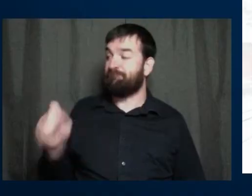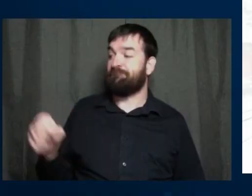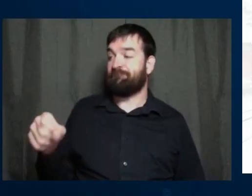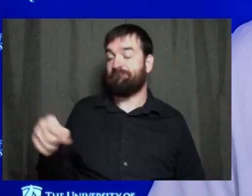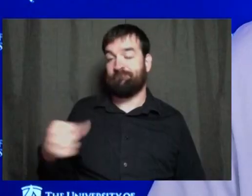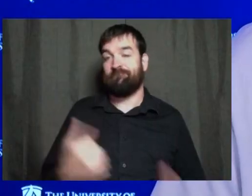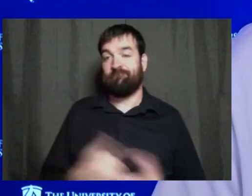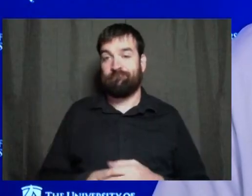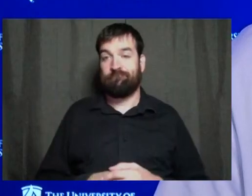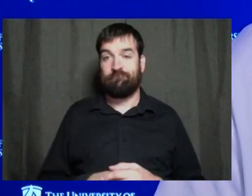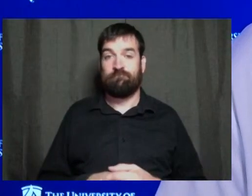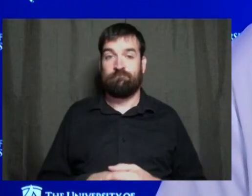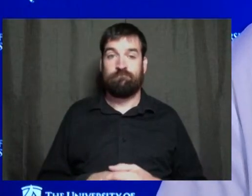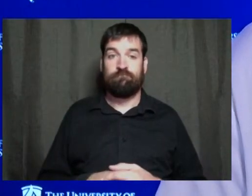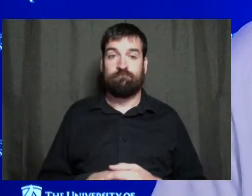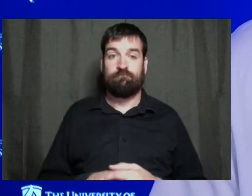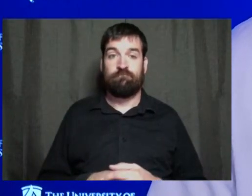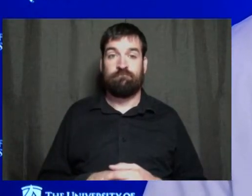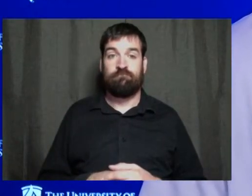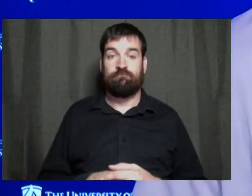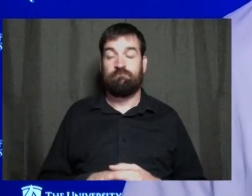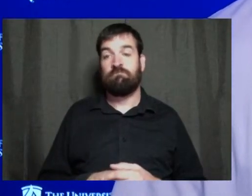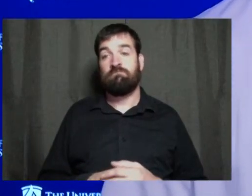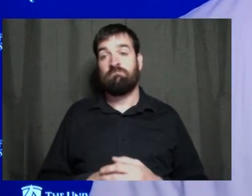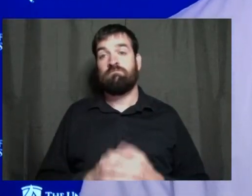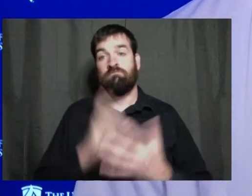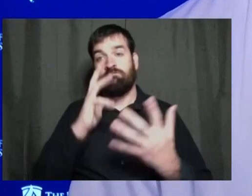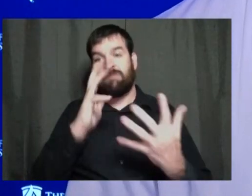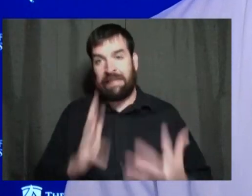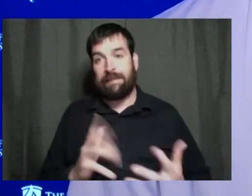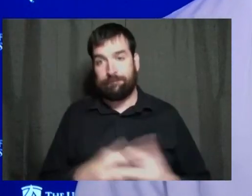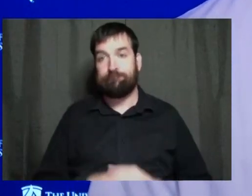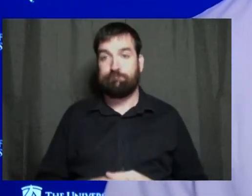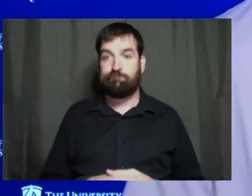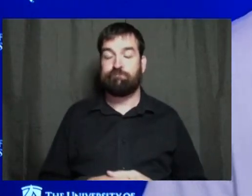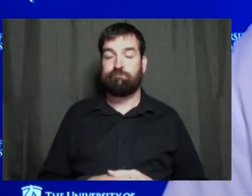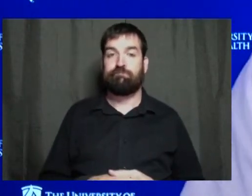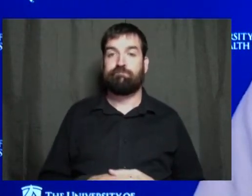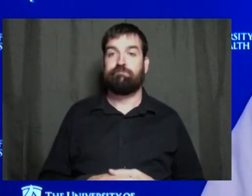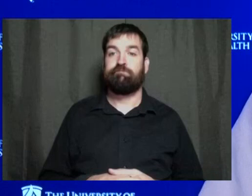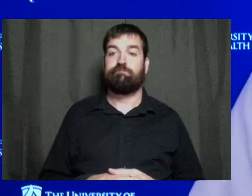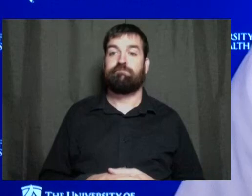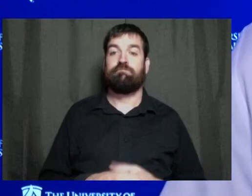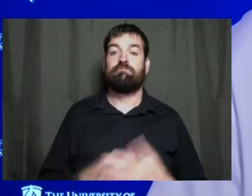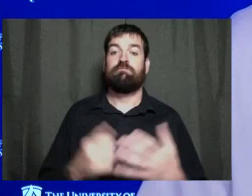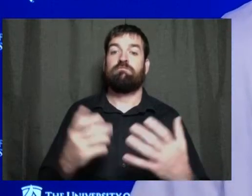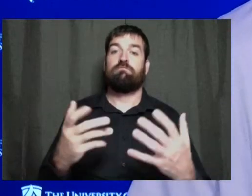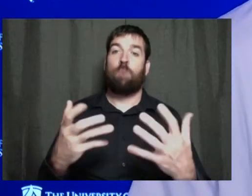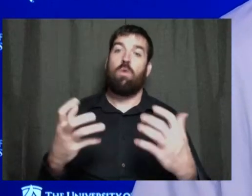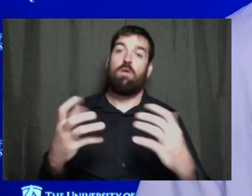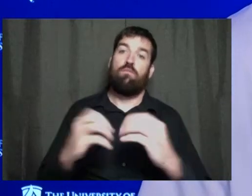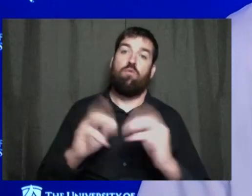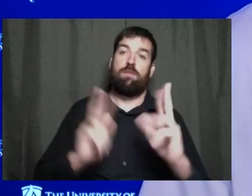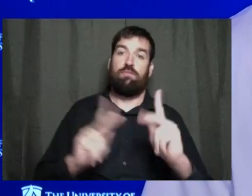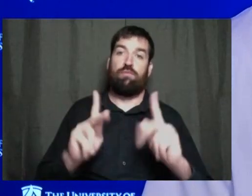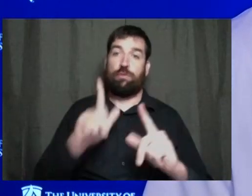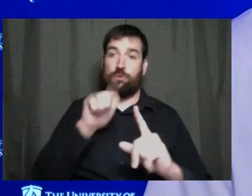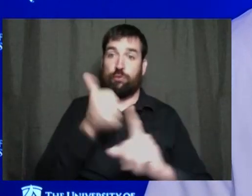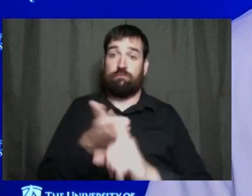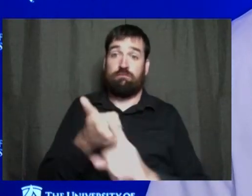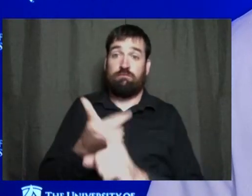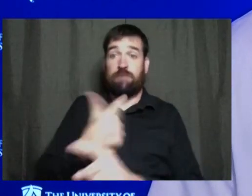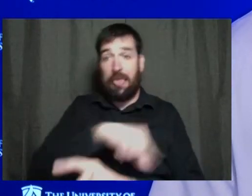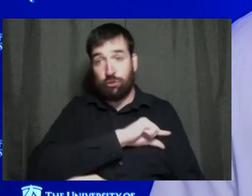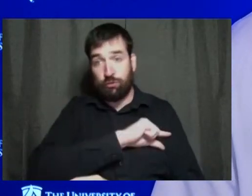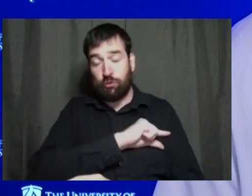it's sad. We would certainly like more people who are eligible to get it. We